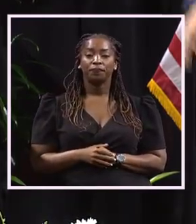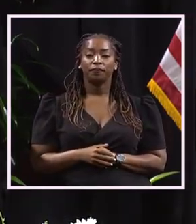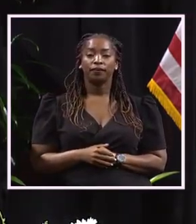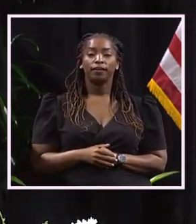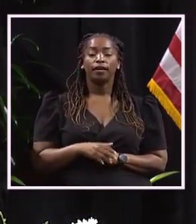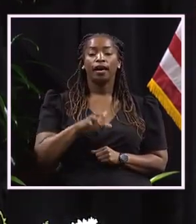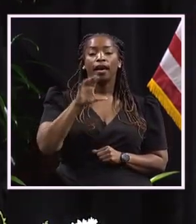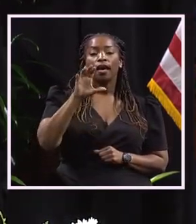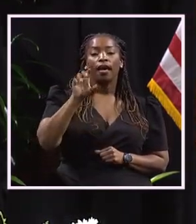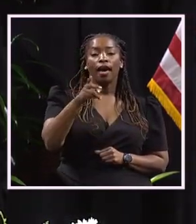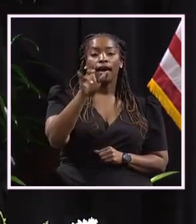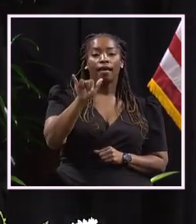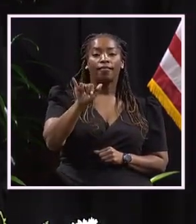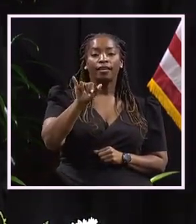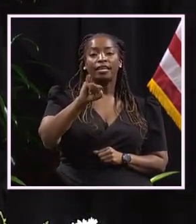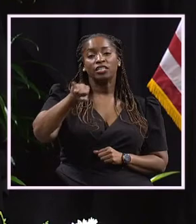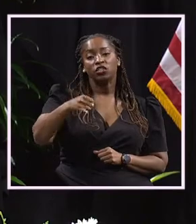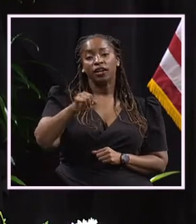Anthony J. King.